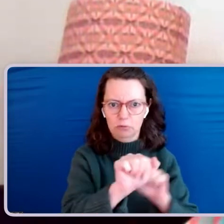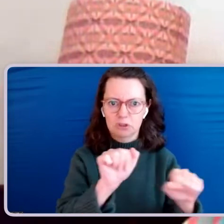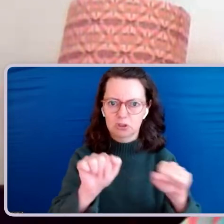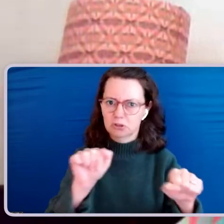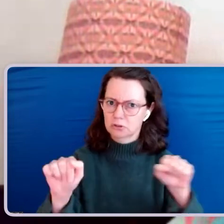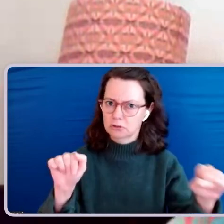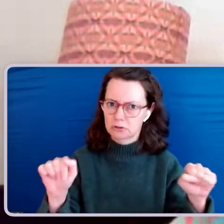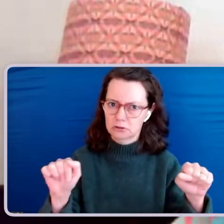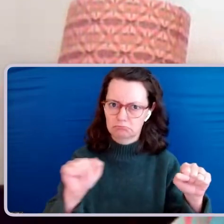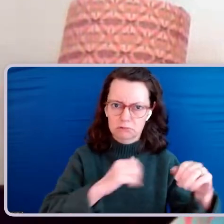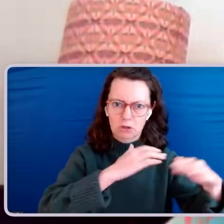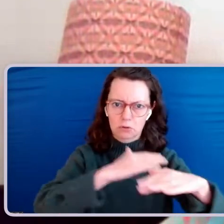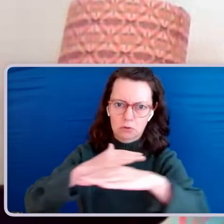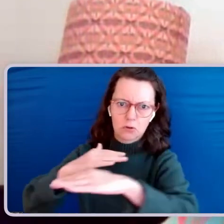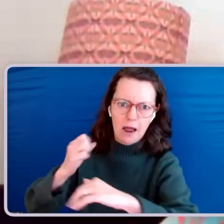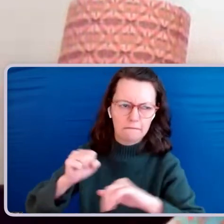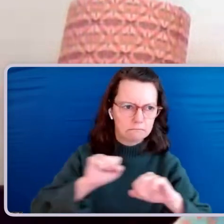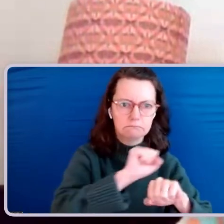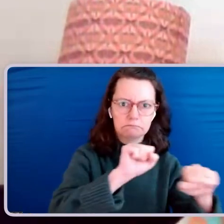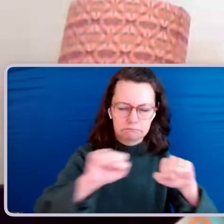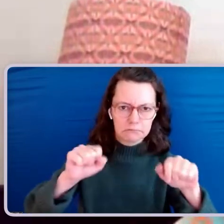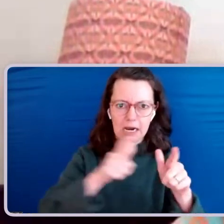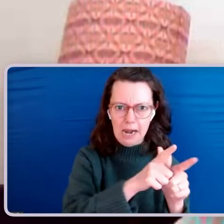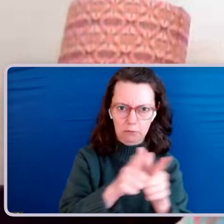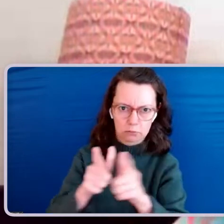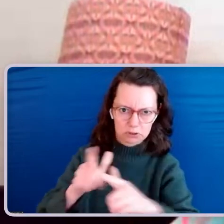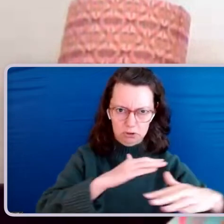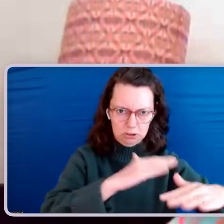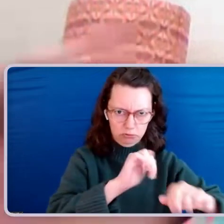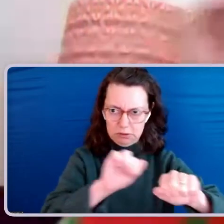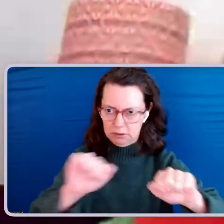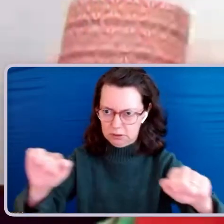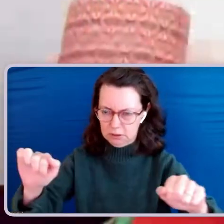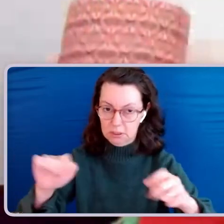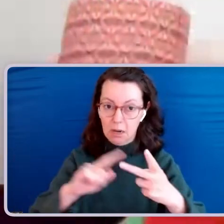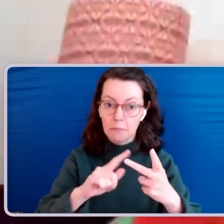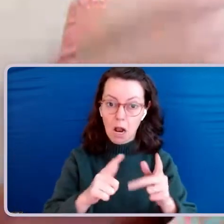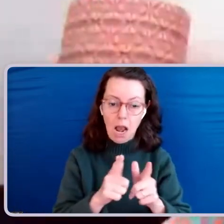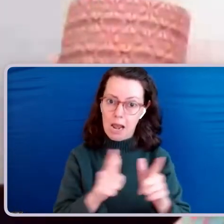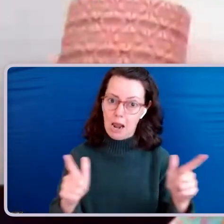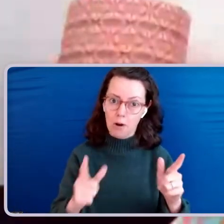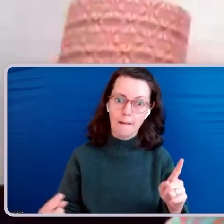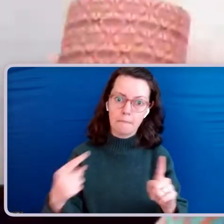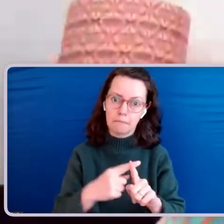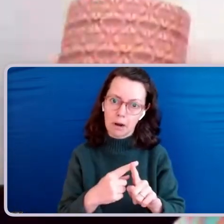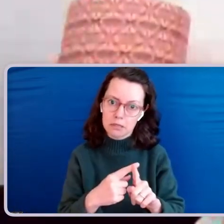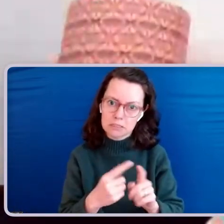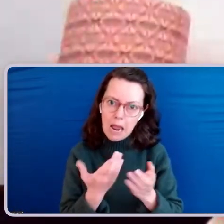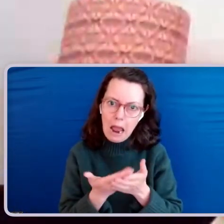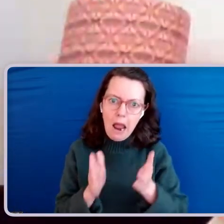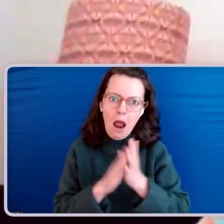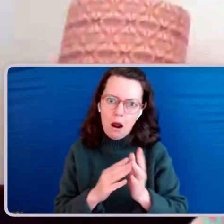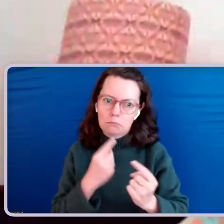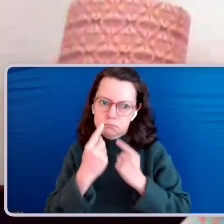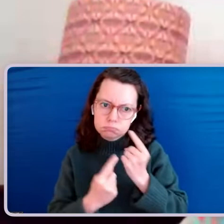each community, but also in other ways that they understand that as well. So in working with each of the I know the